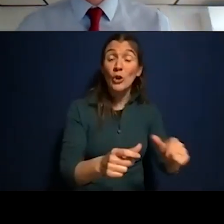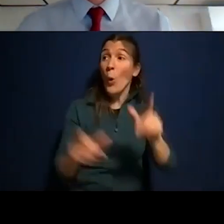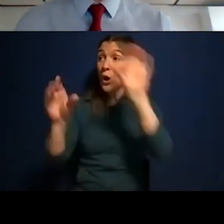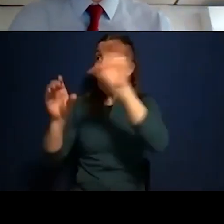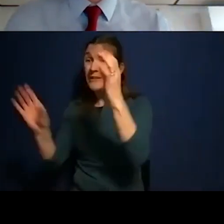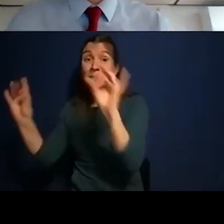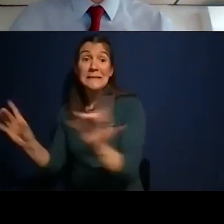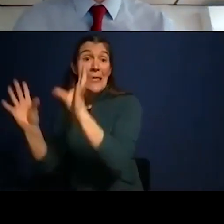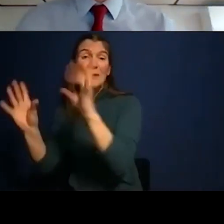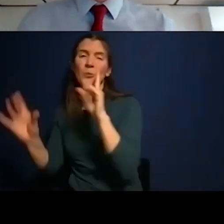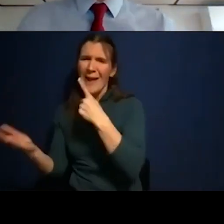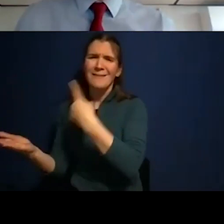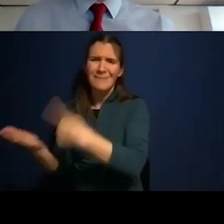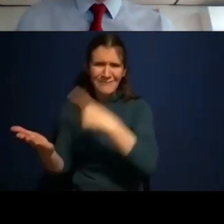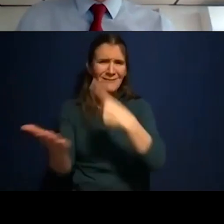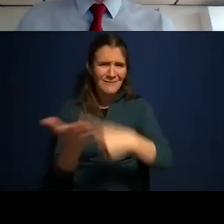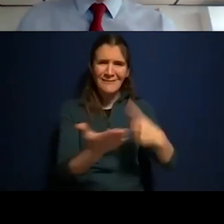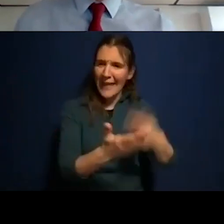Yeah.